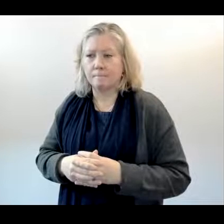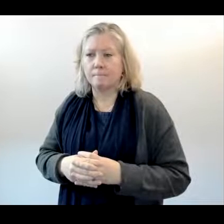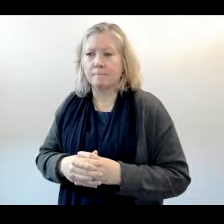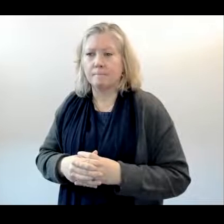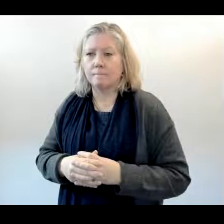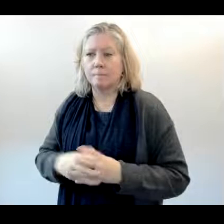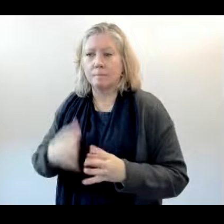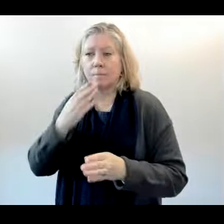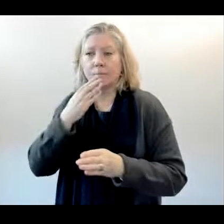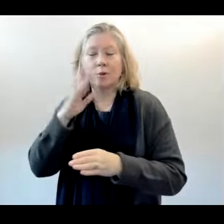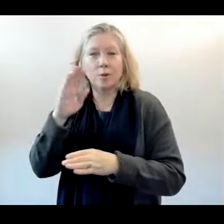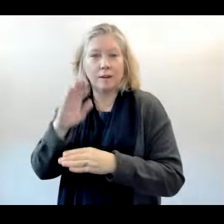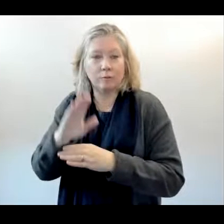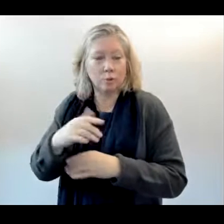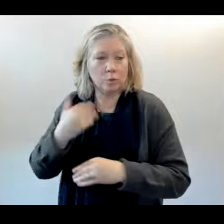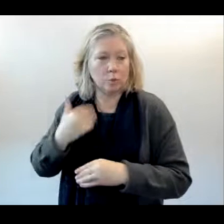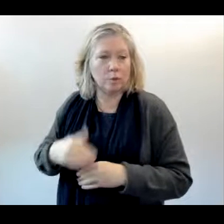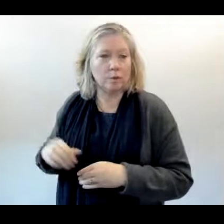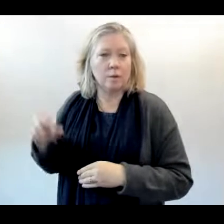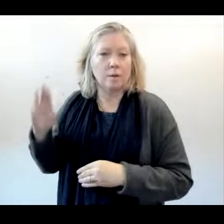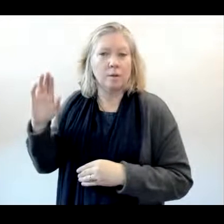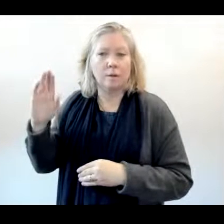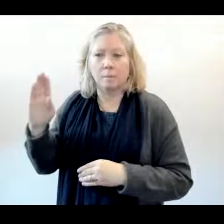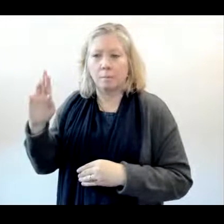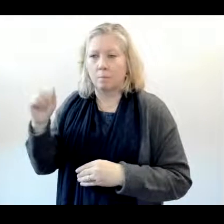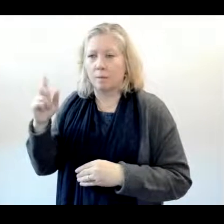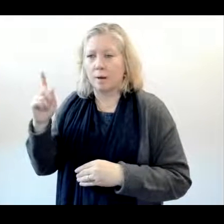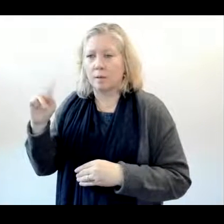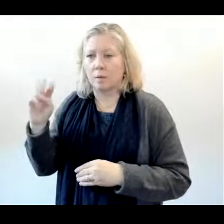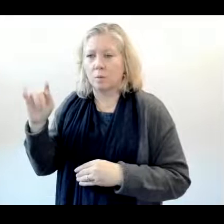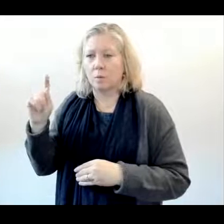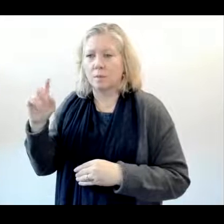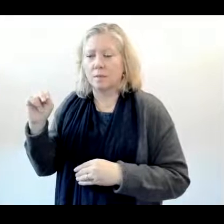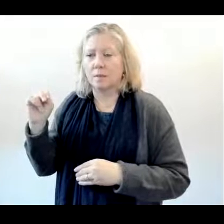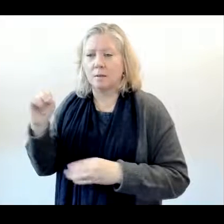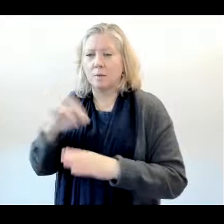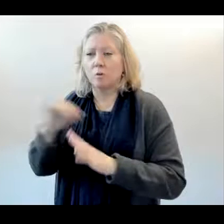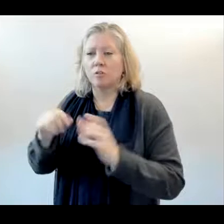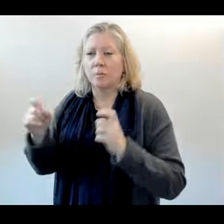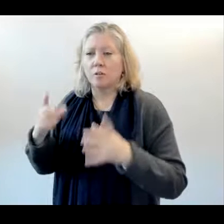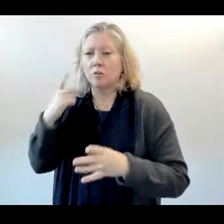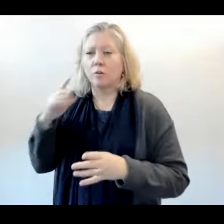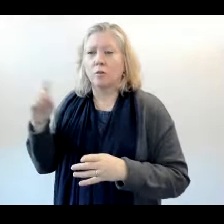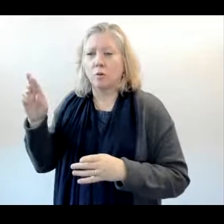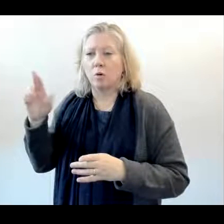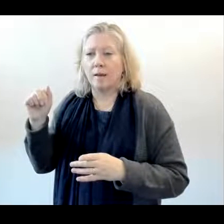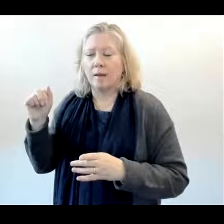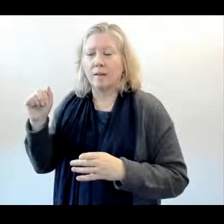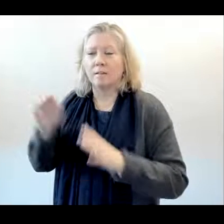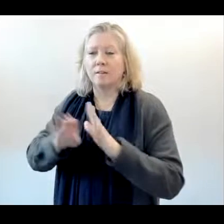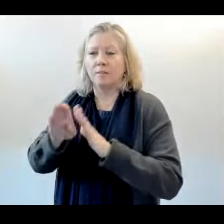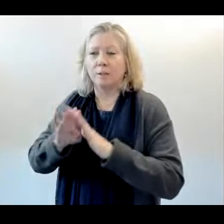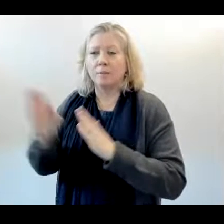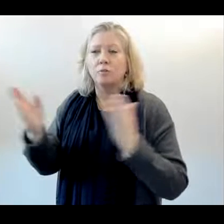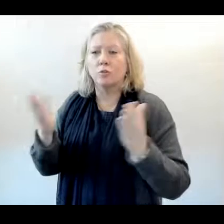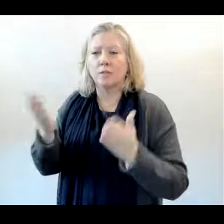Good afternoon, everyone. My name is Brandon Wilson, and I am a project manager in the URA's Development Services Unit, and I'm here to request